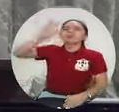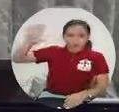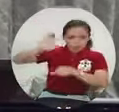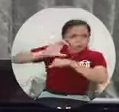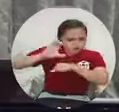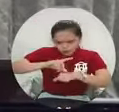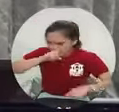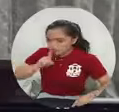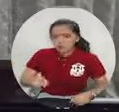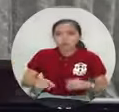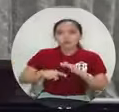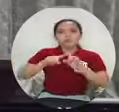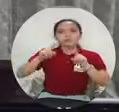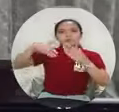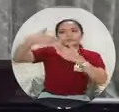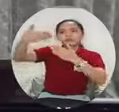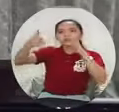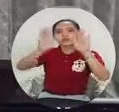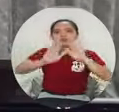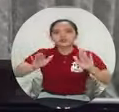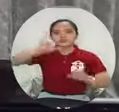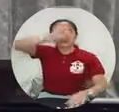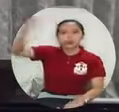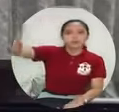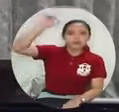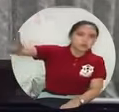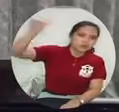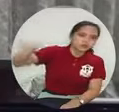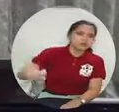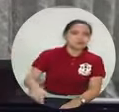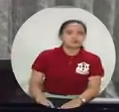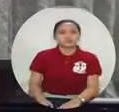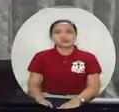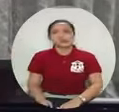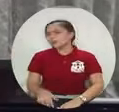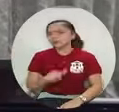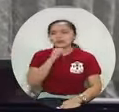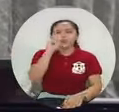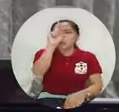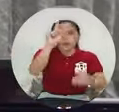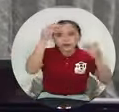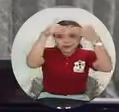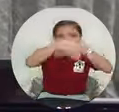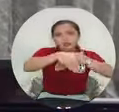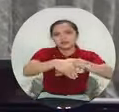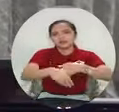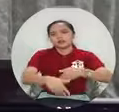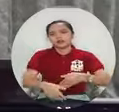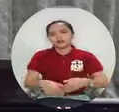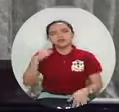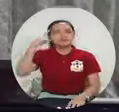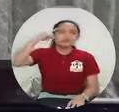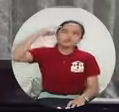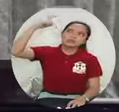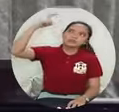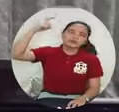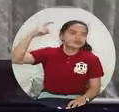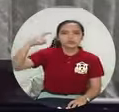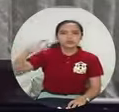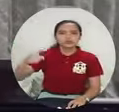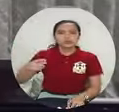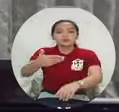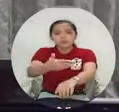with commitment. And here is some, as I conclude, there is some challenge and